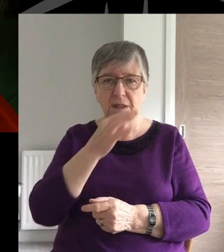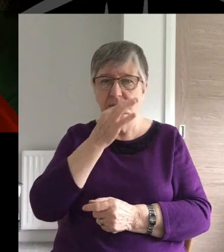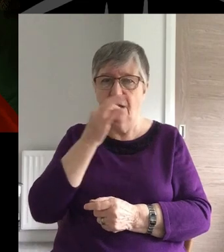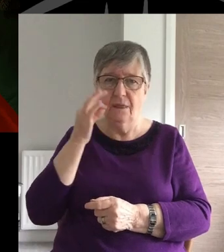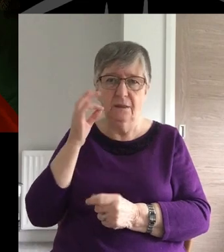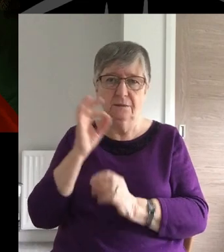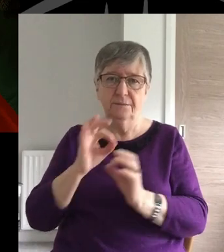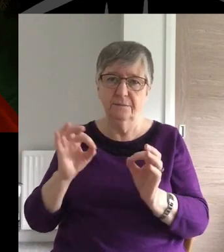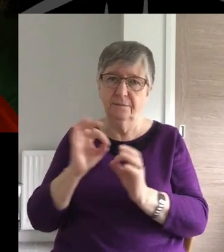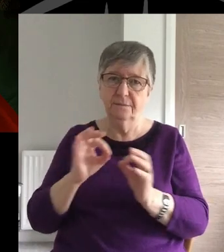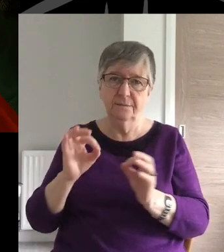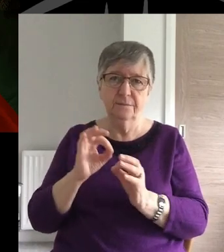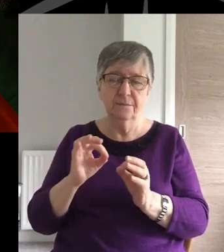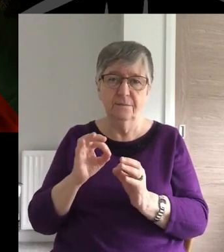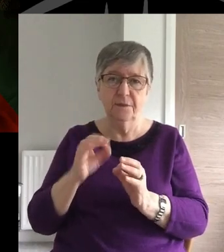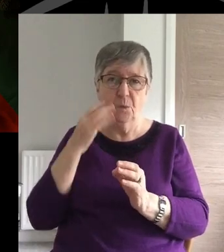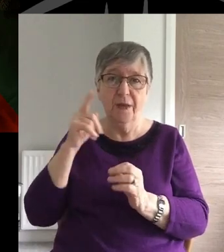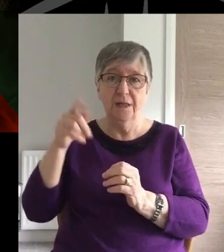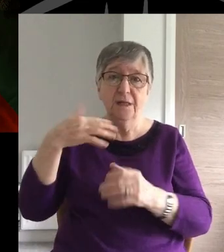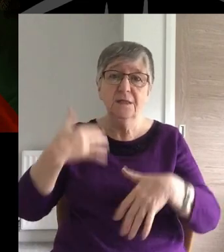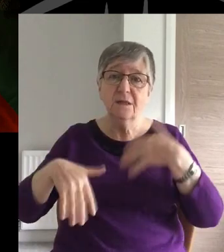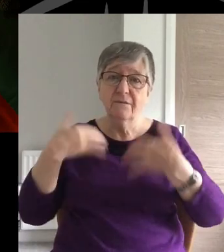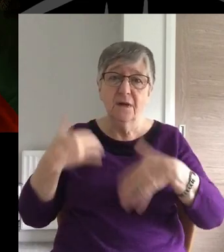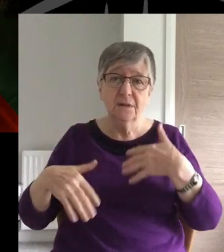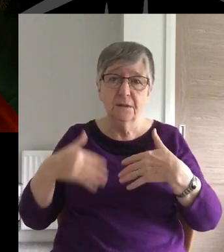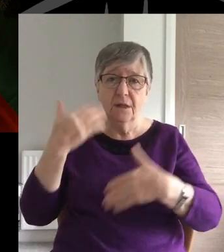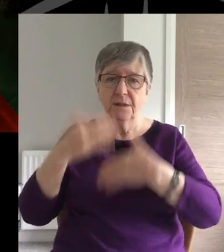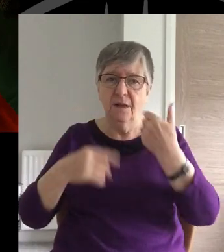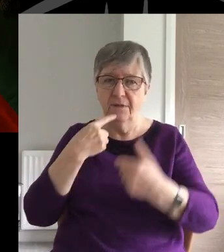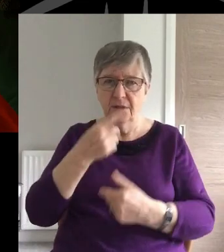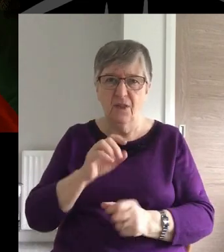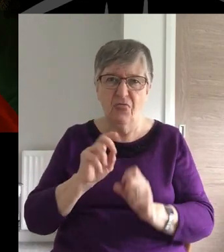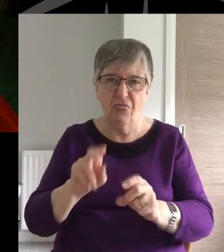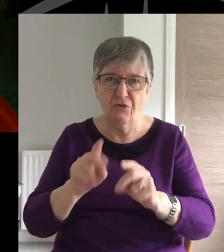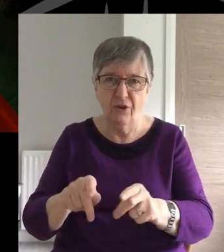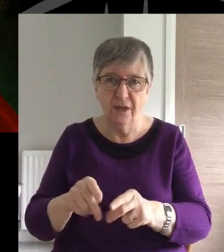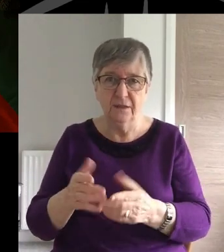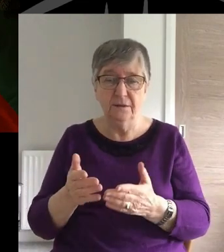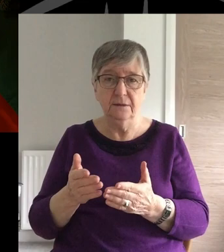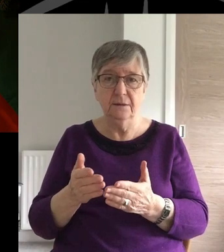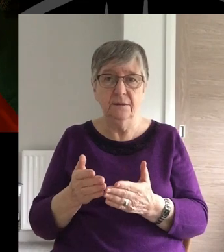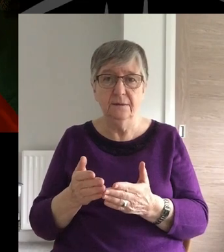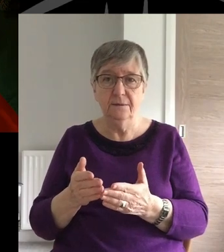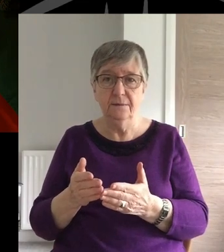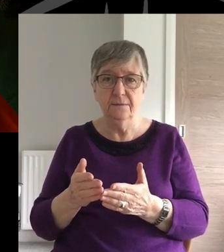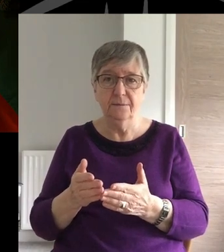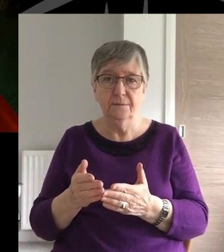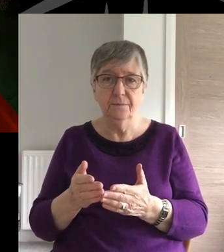retaliate. When he suffered, he made no threats.